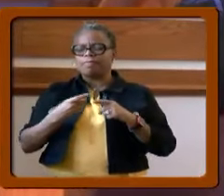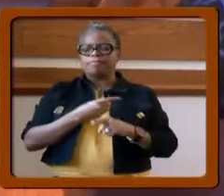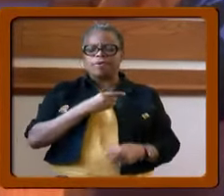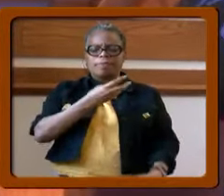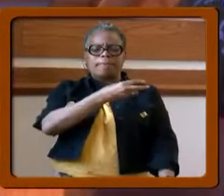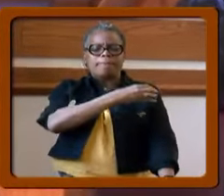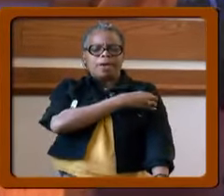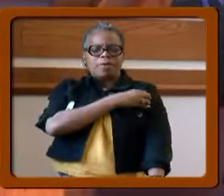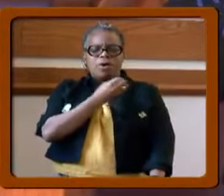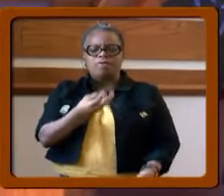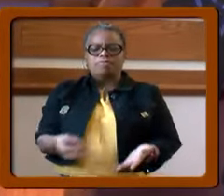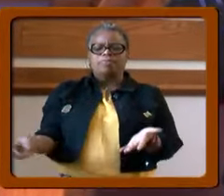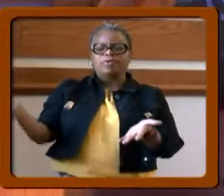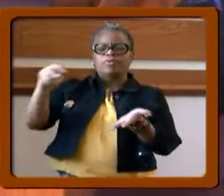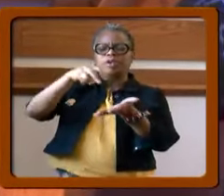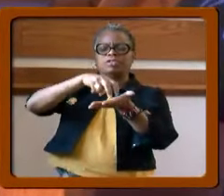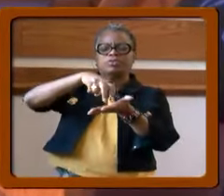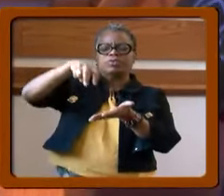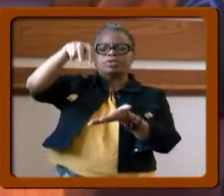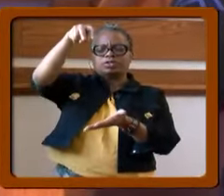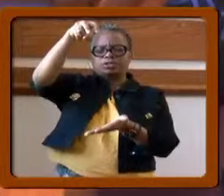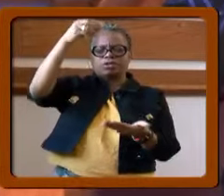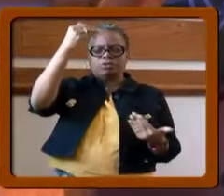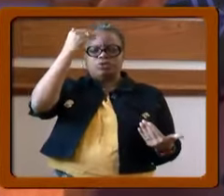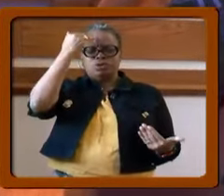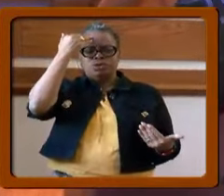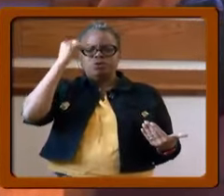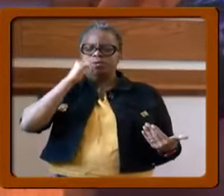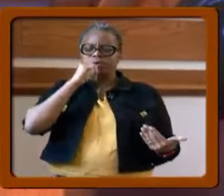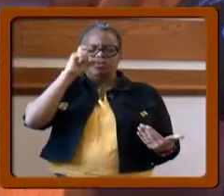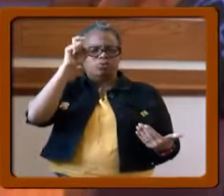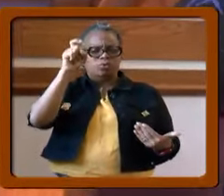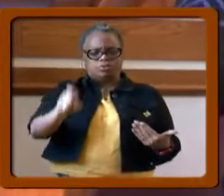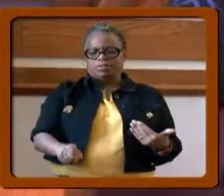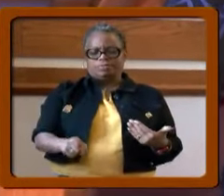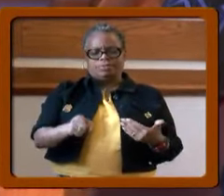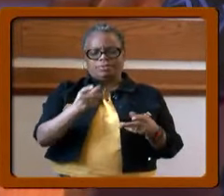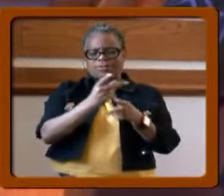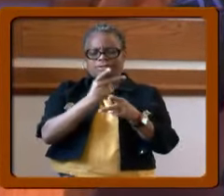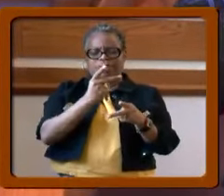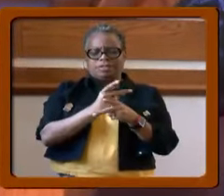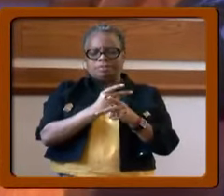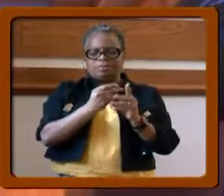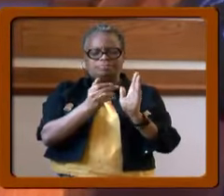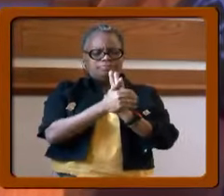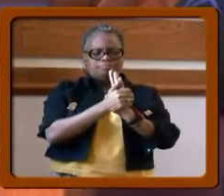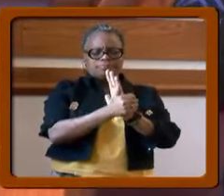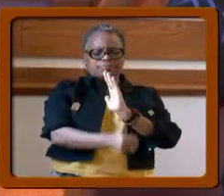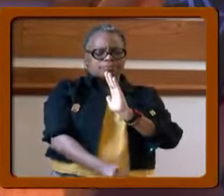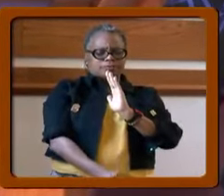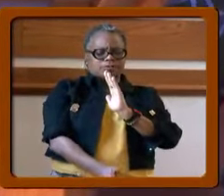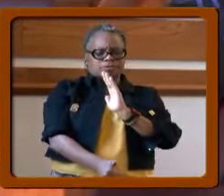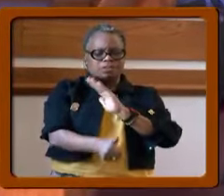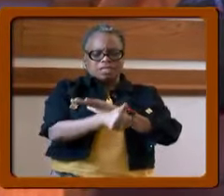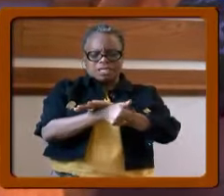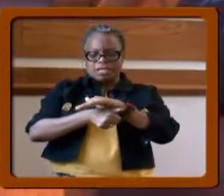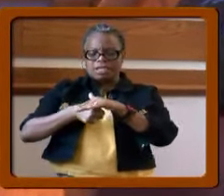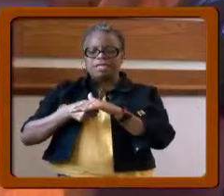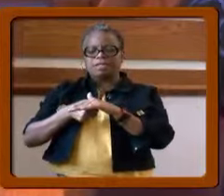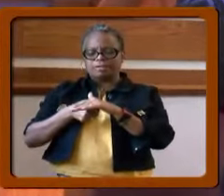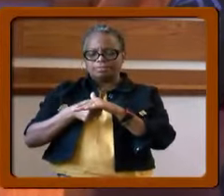are reminded that we do not need to keep our gifts or talents hidden behind closed